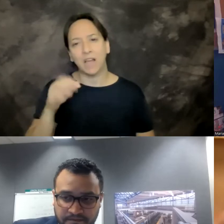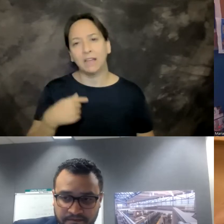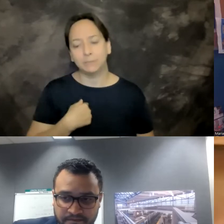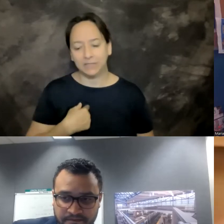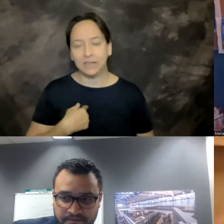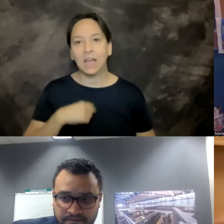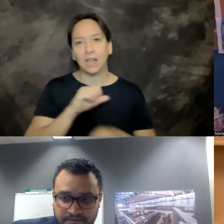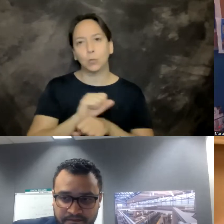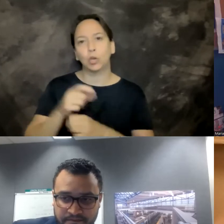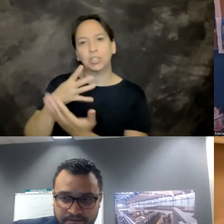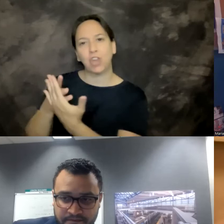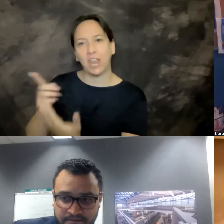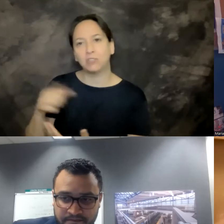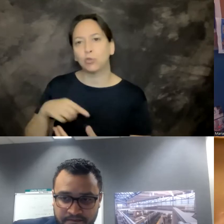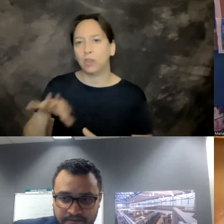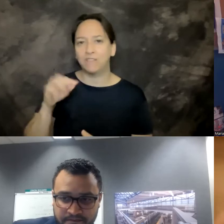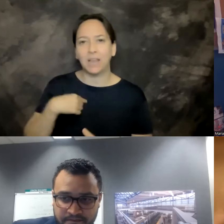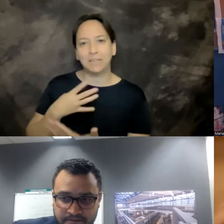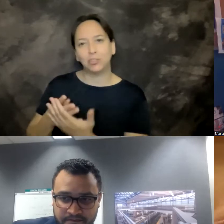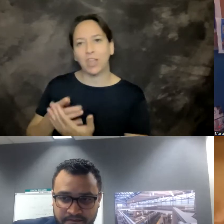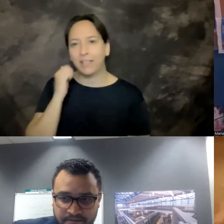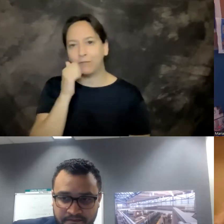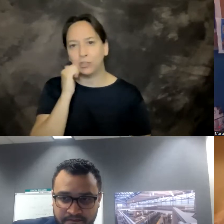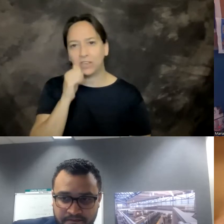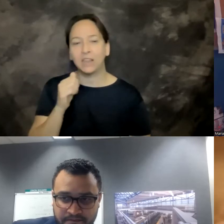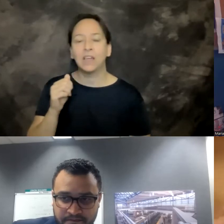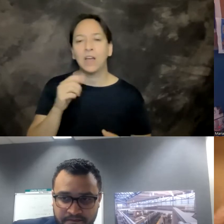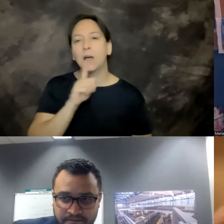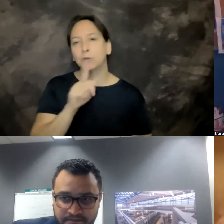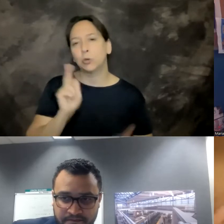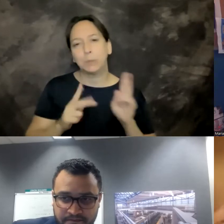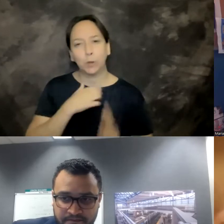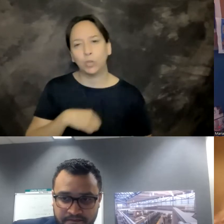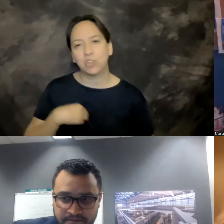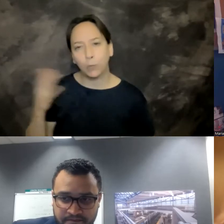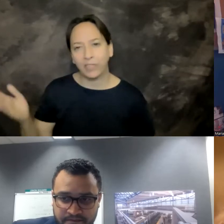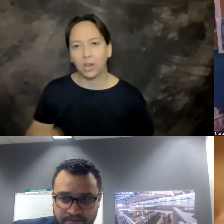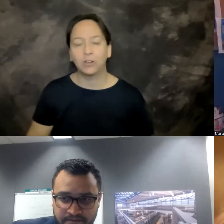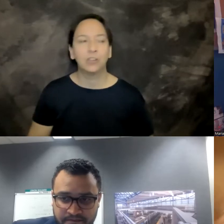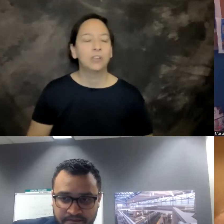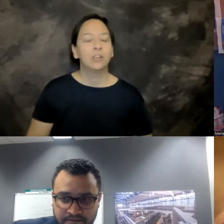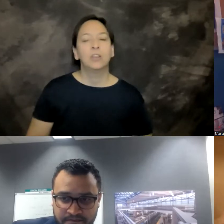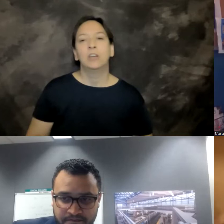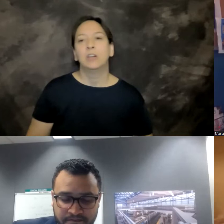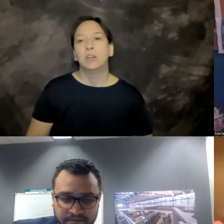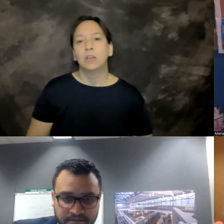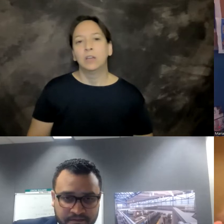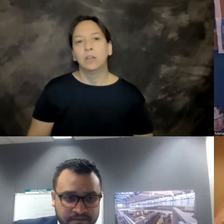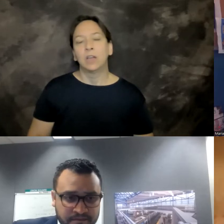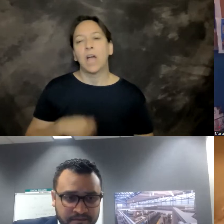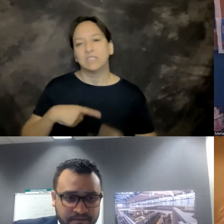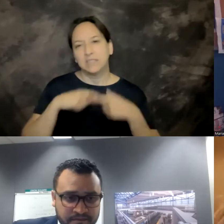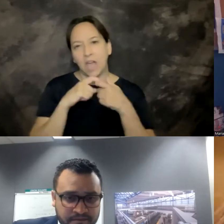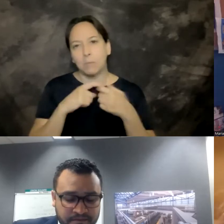at the jail, so you can find me in jail every day, which I'm sure at this point people wish I were in. So I'm going to stop. But I have some